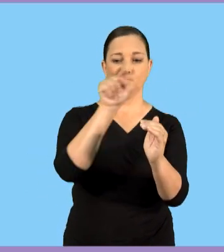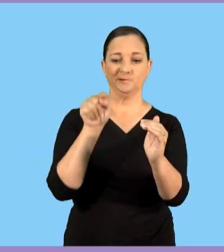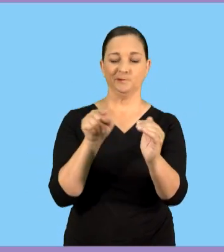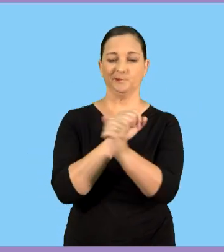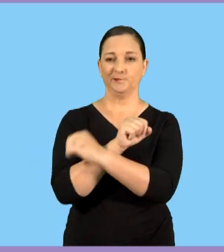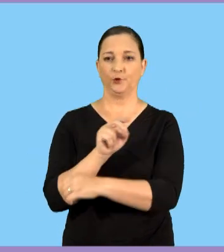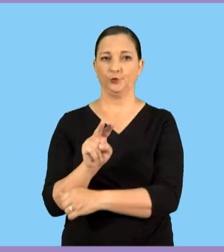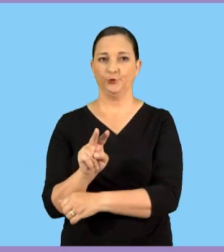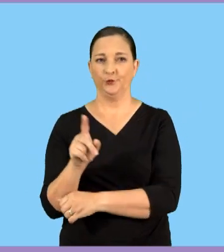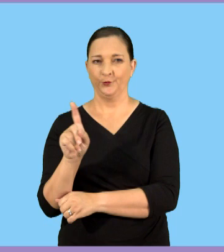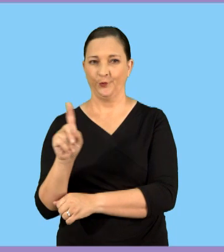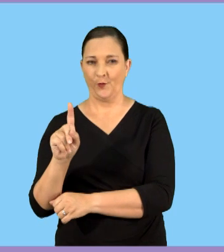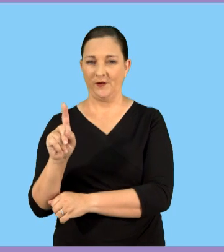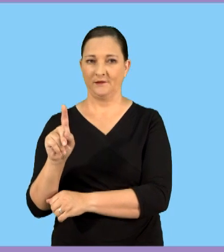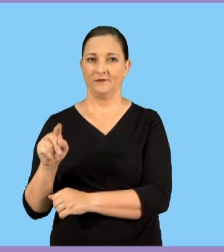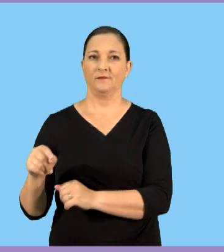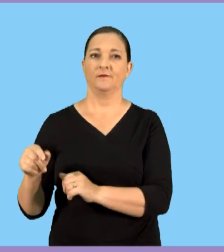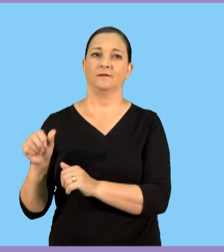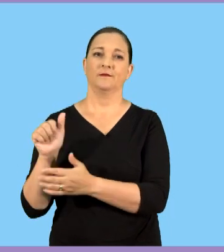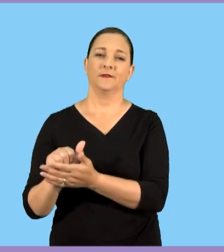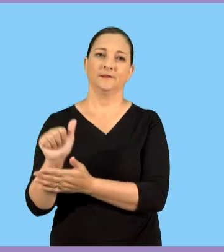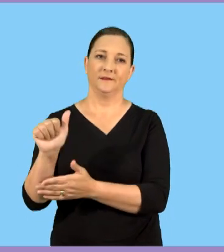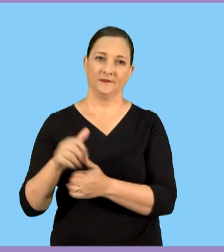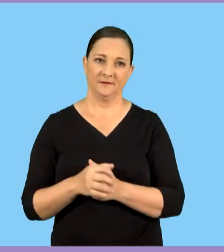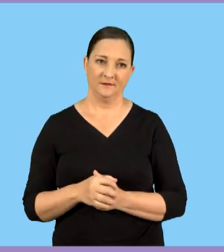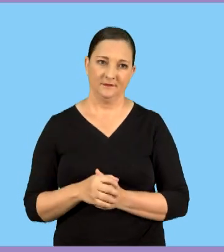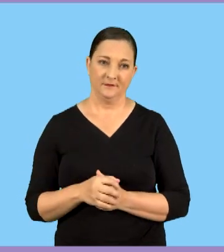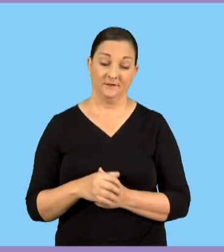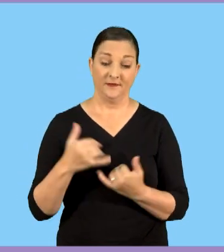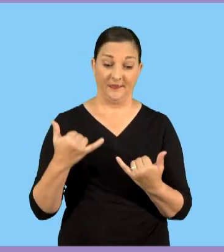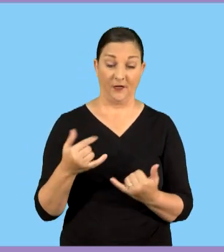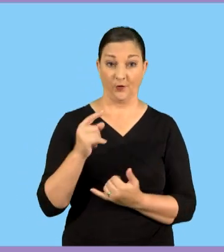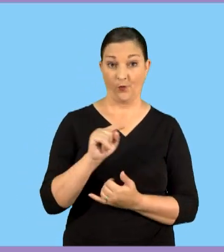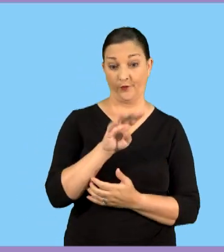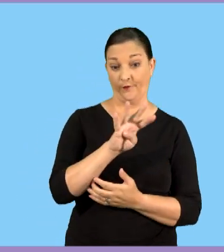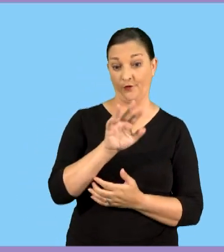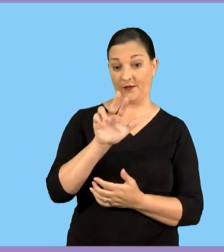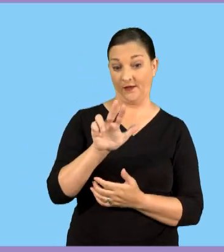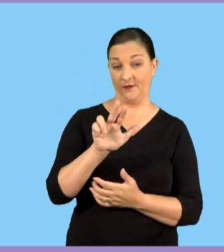8 multiplied by 2. And 8 multiplied by 2 is 16. And